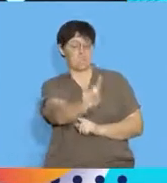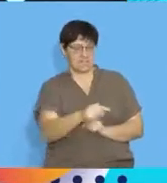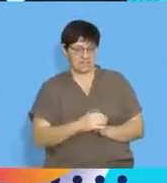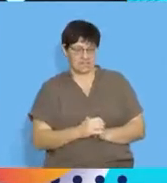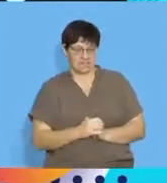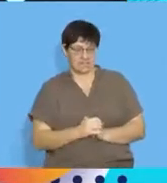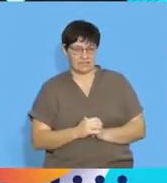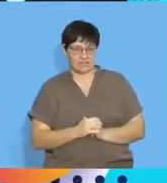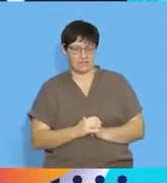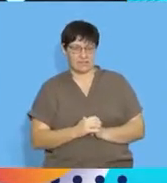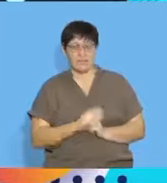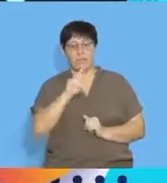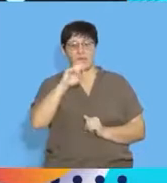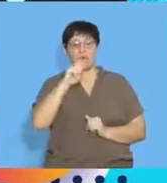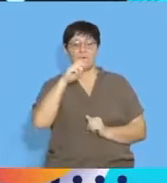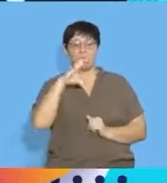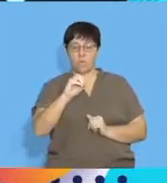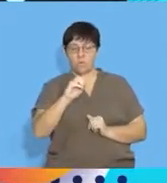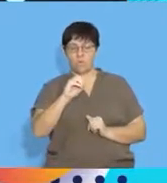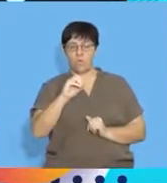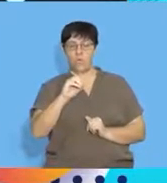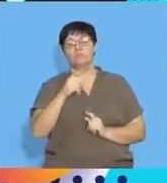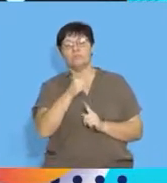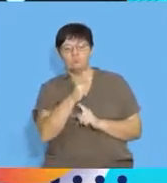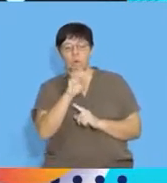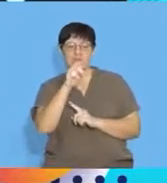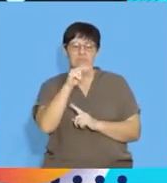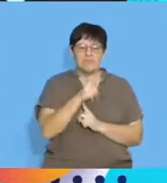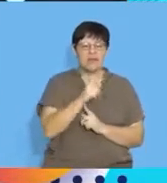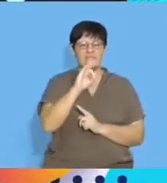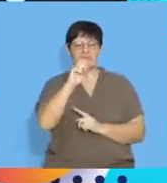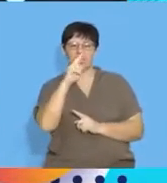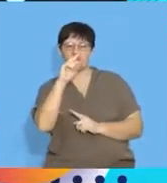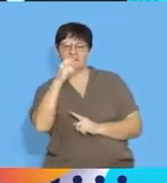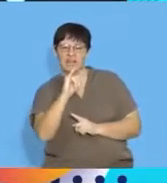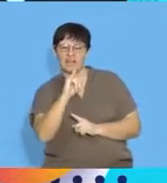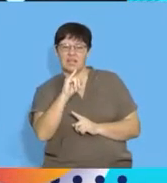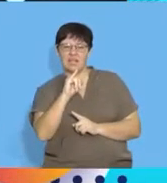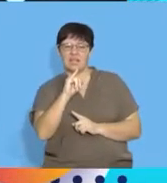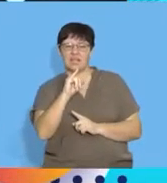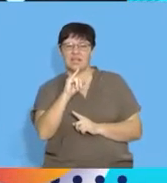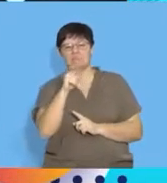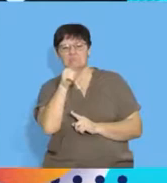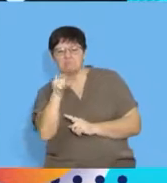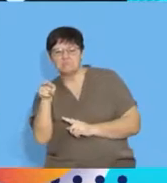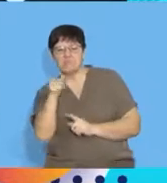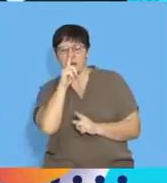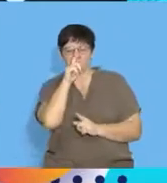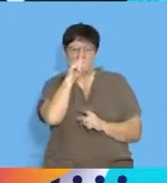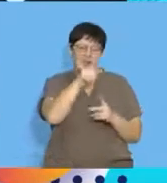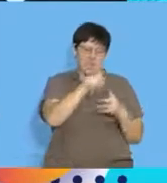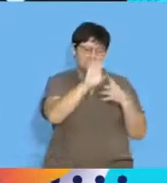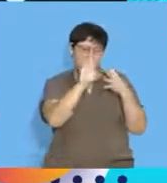the microorganism fungus, the fungi kingdom, and we looked at its structure and we looked at its characteristics.